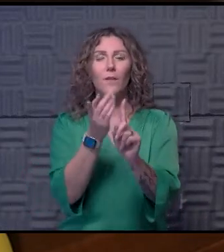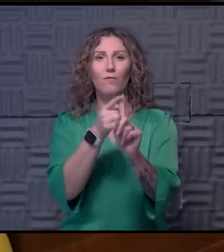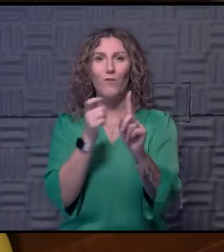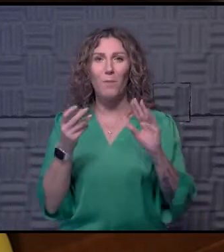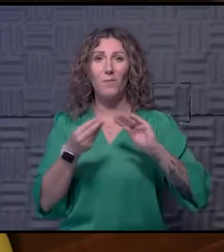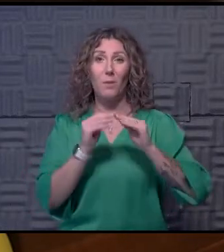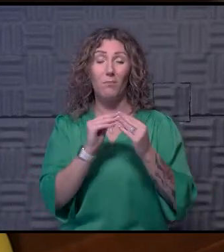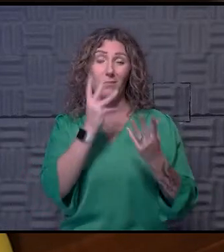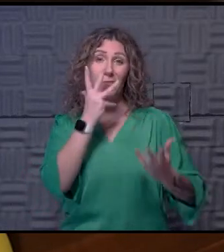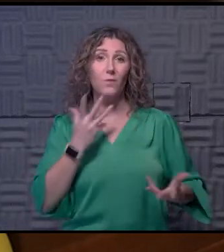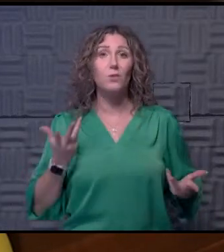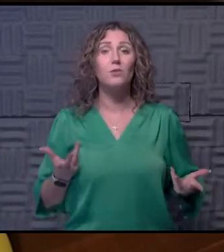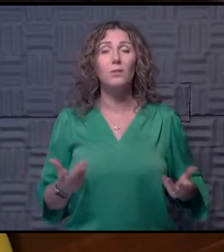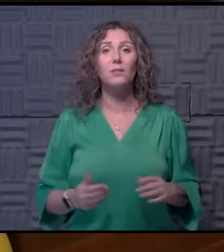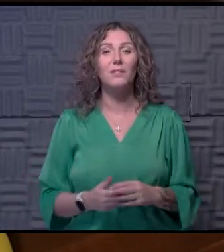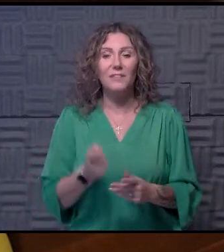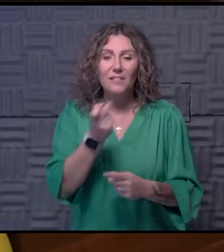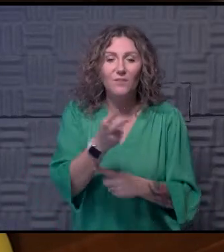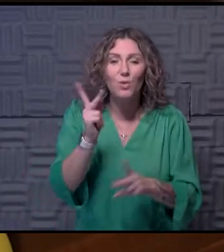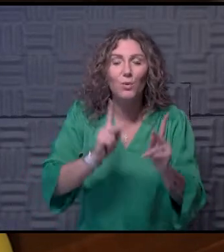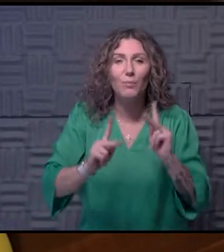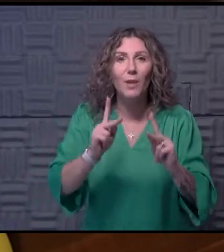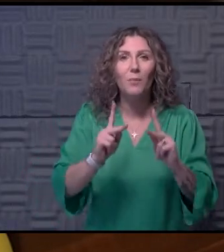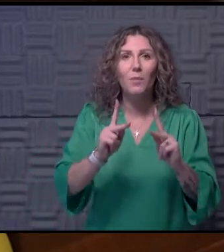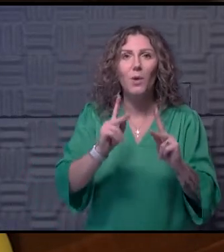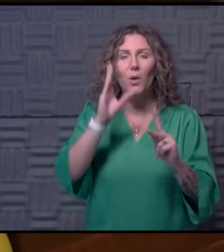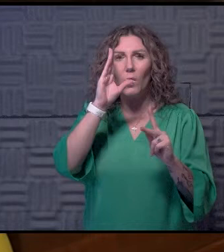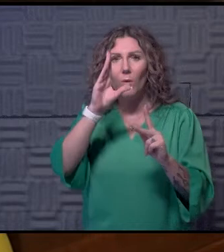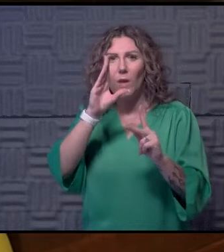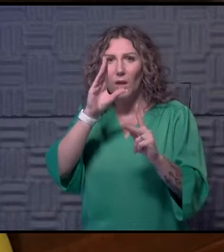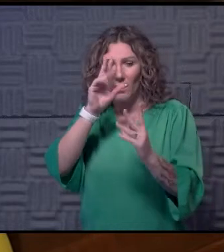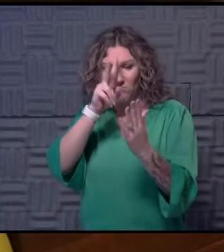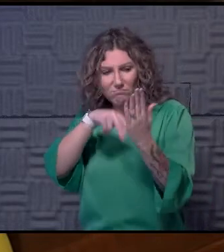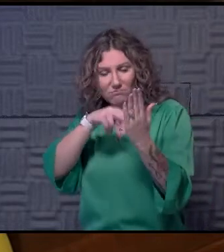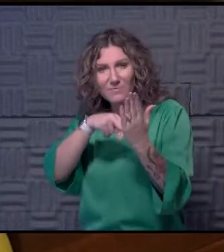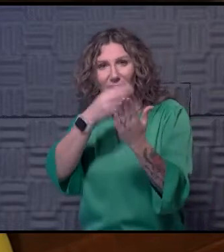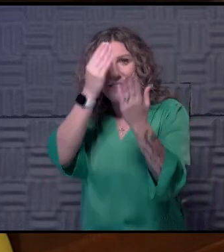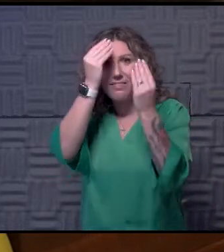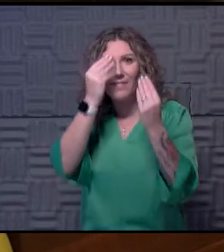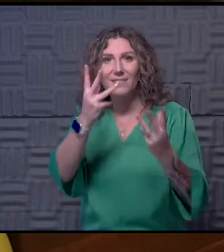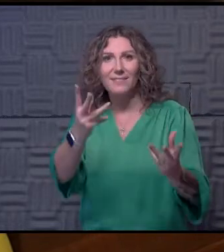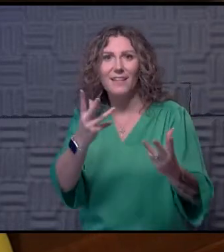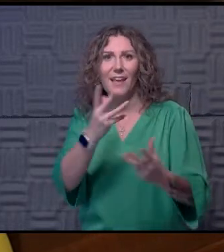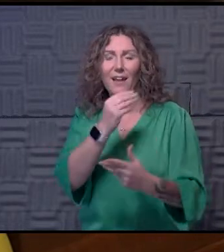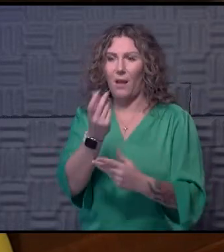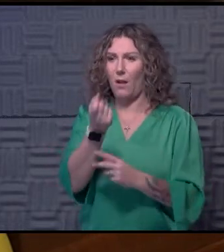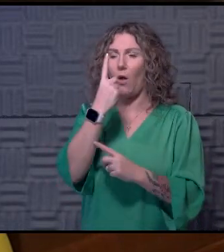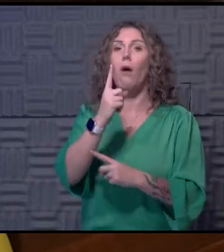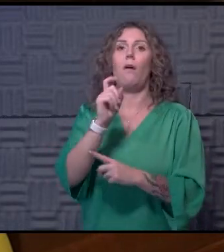a very few people who look at data and can understand that it affects them. I